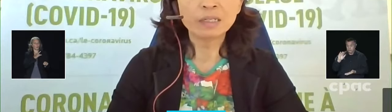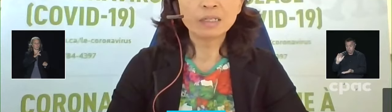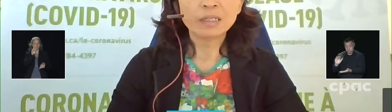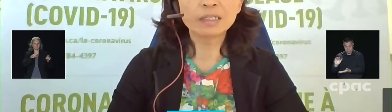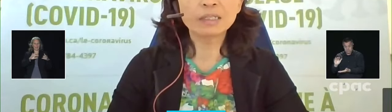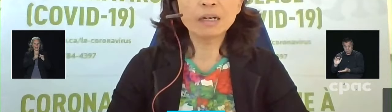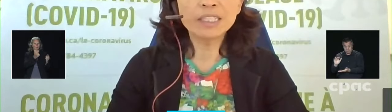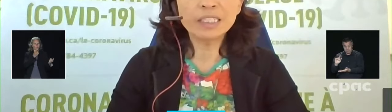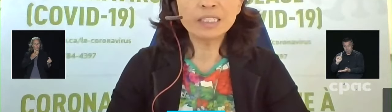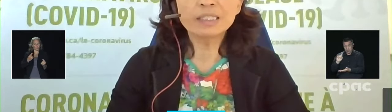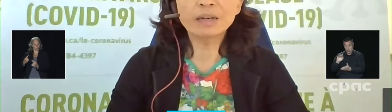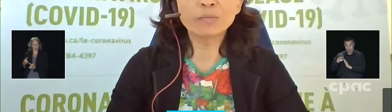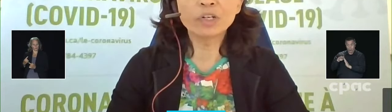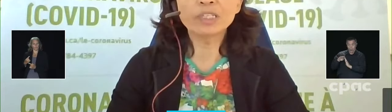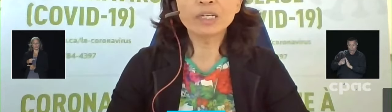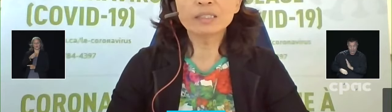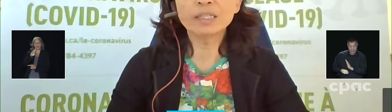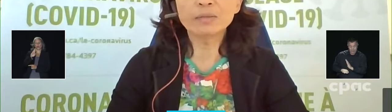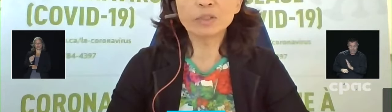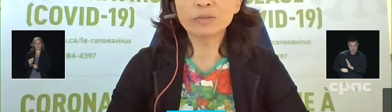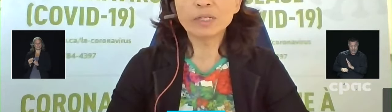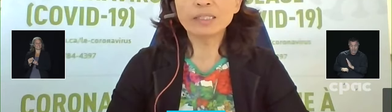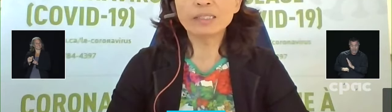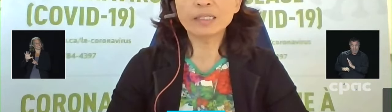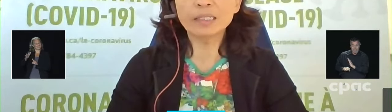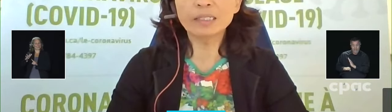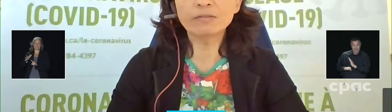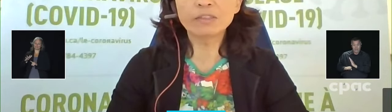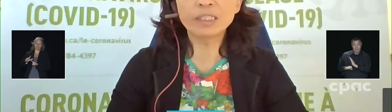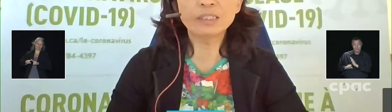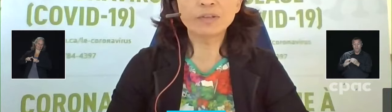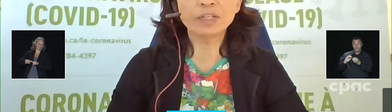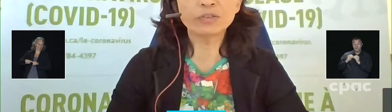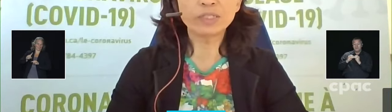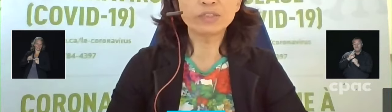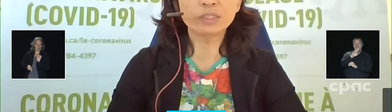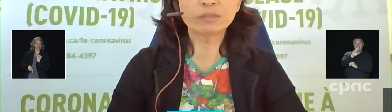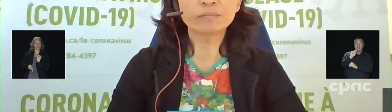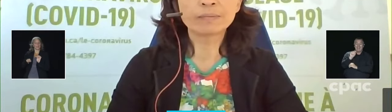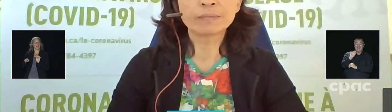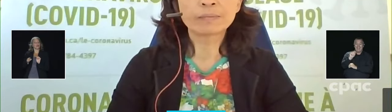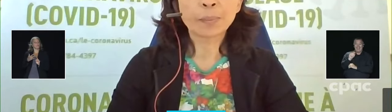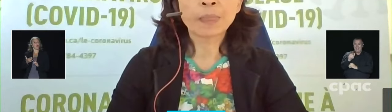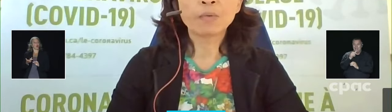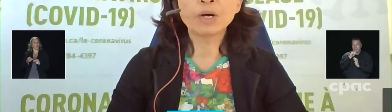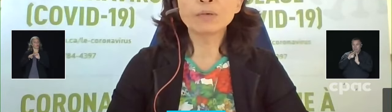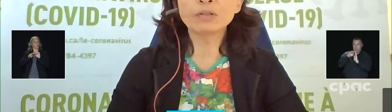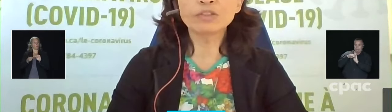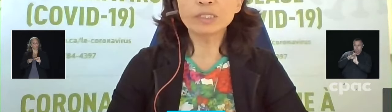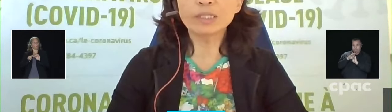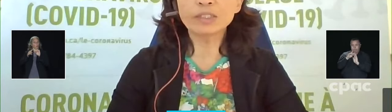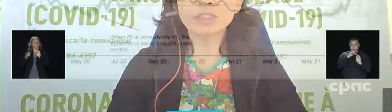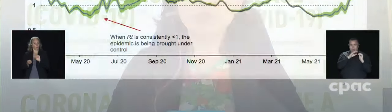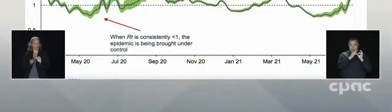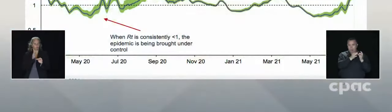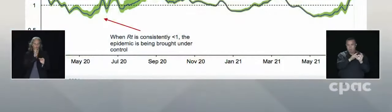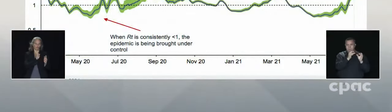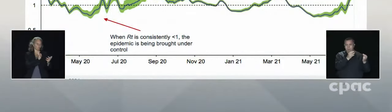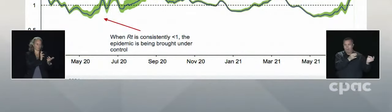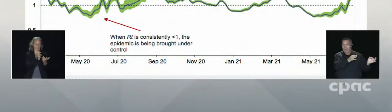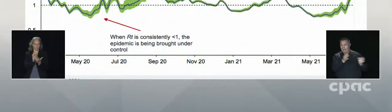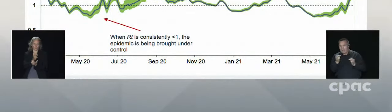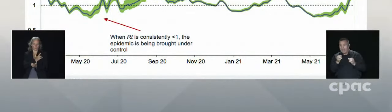provinces, this RT is somewhat unstable and sensitive to these fluctuations. While most